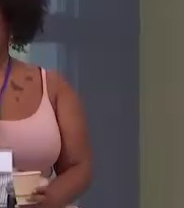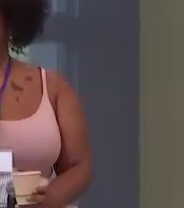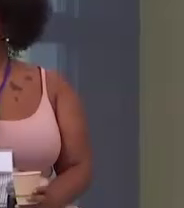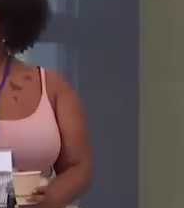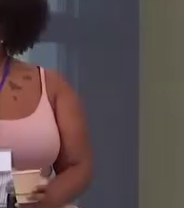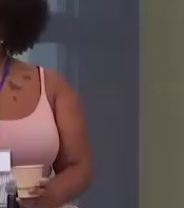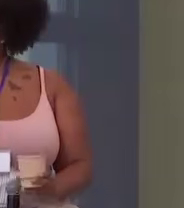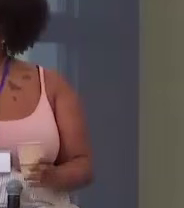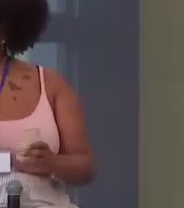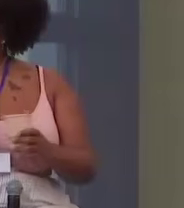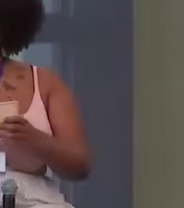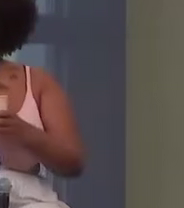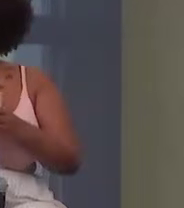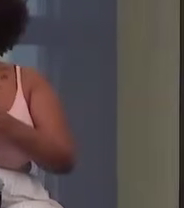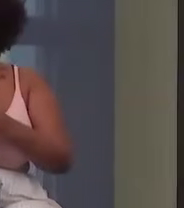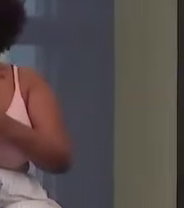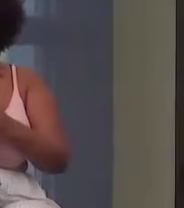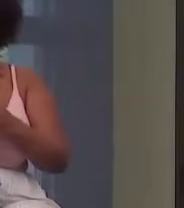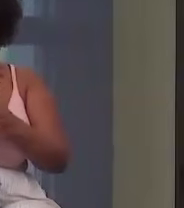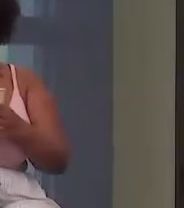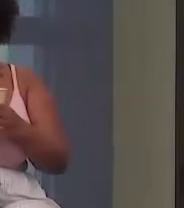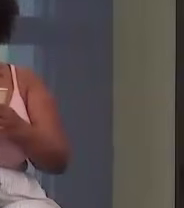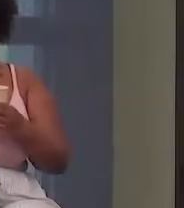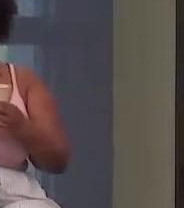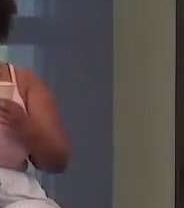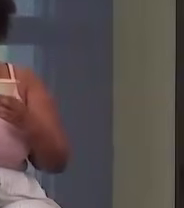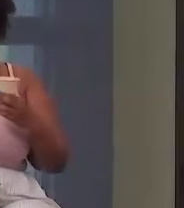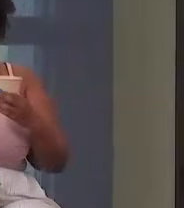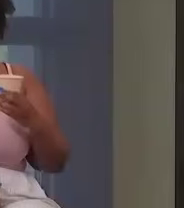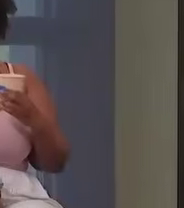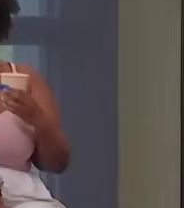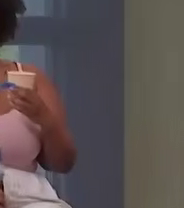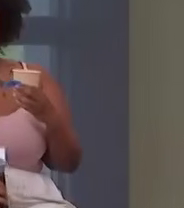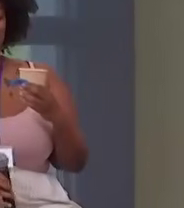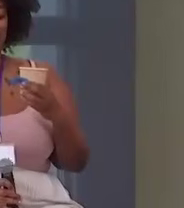Okay, who's going to say the number? You're going to say it first? Yeah, Lorena, Okay. go first.